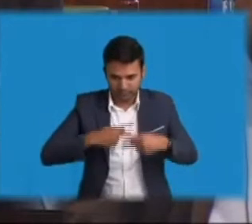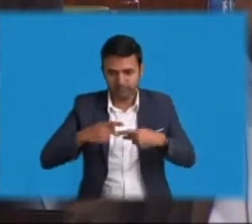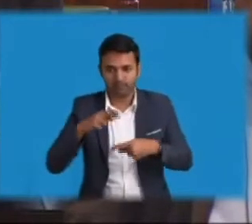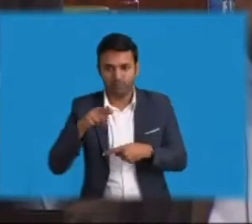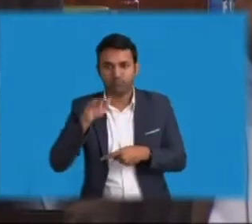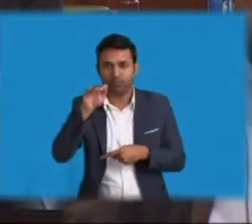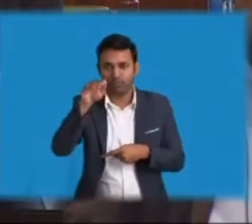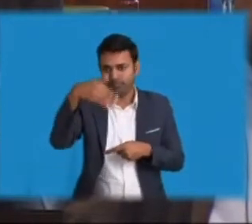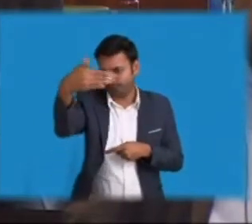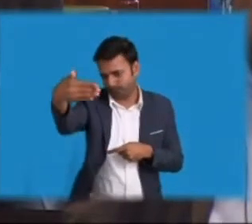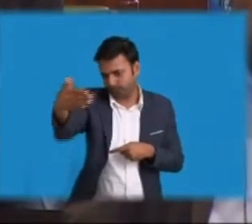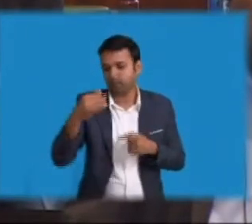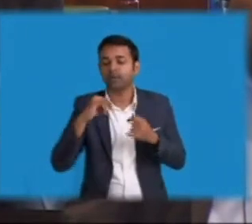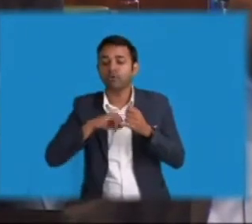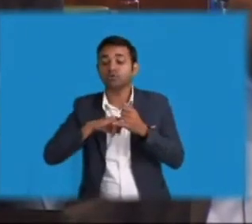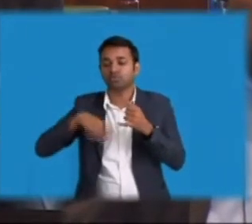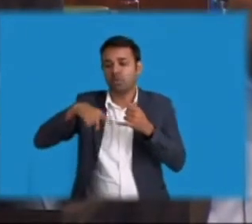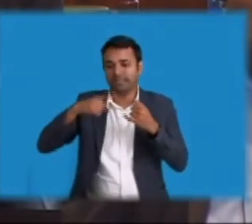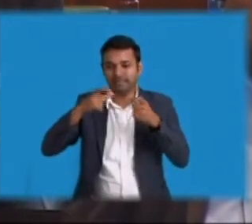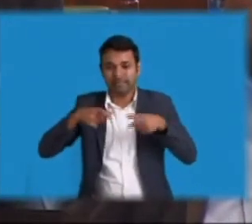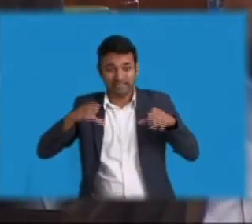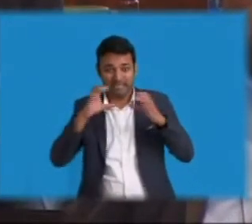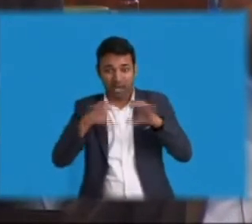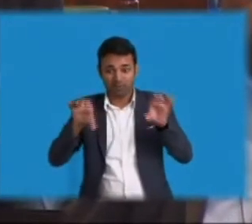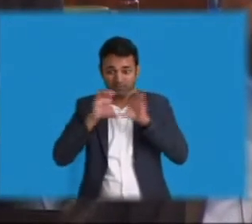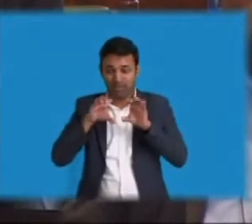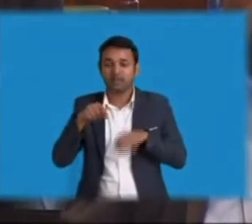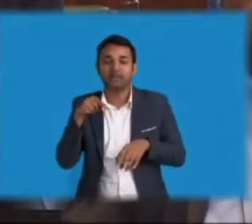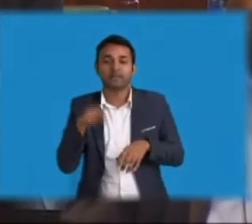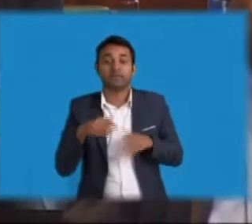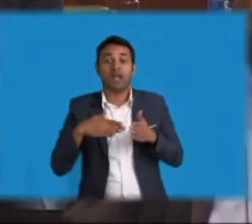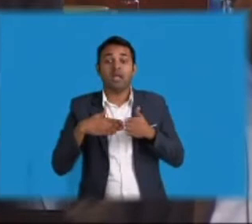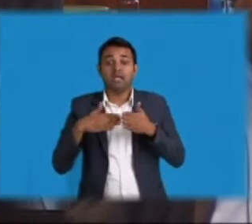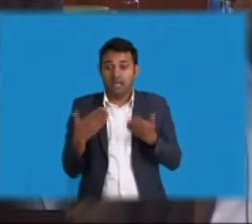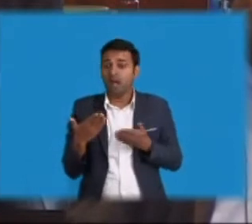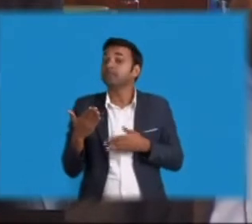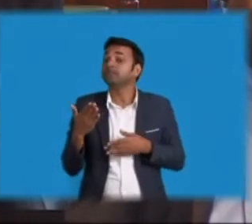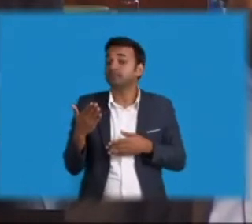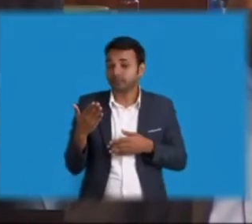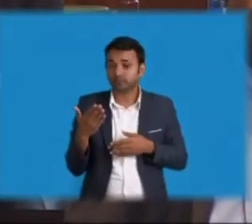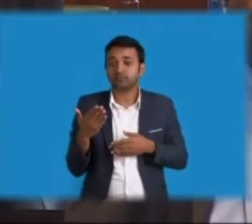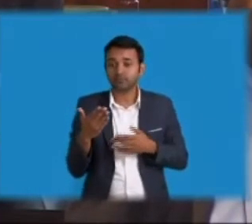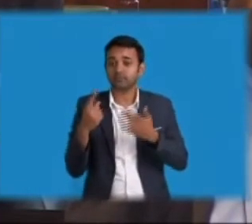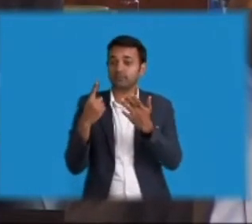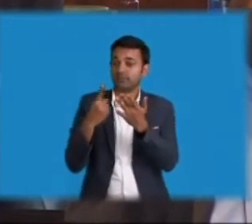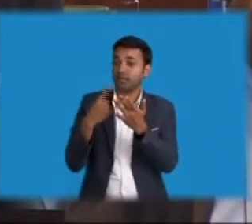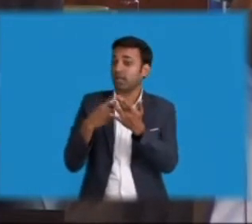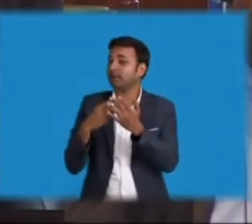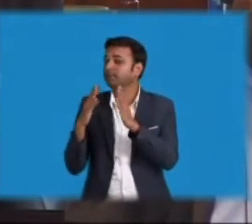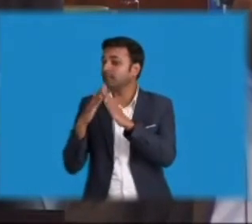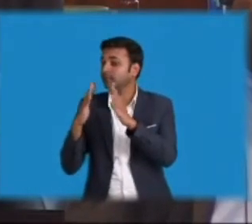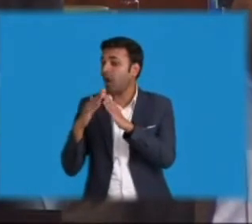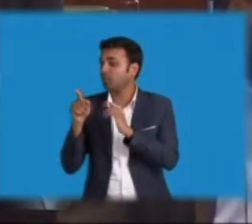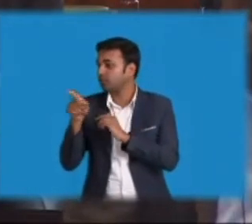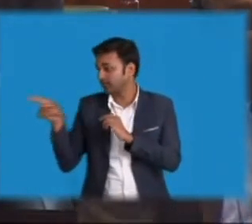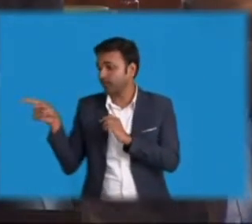consultants. Let me now turn to some of our towns and present a report on their major projects, Madam Speaker,